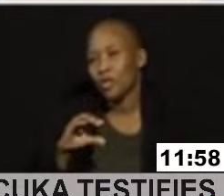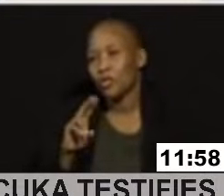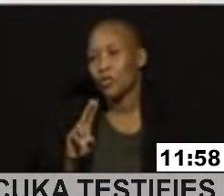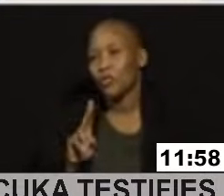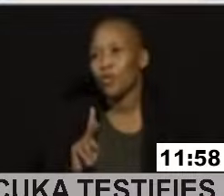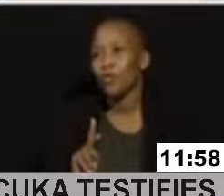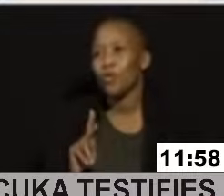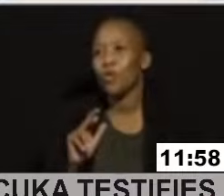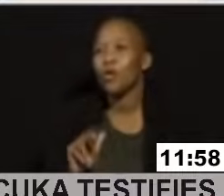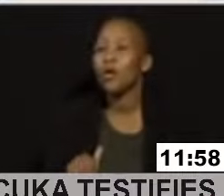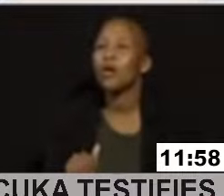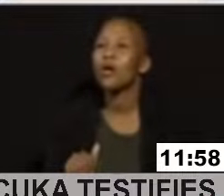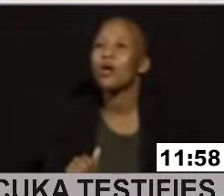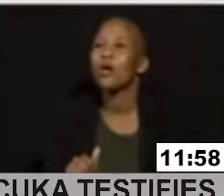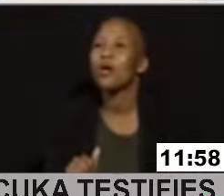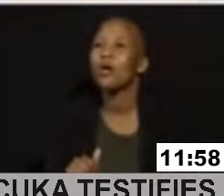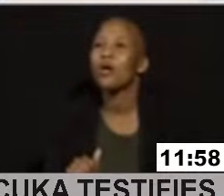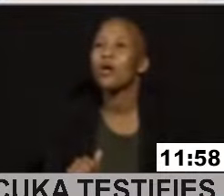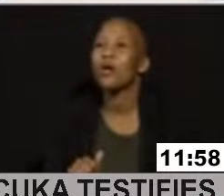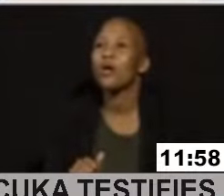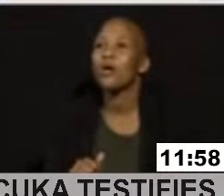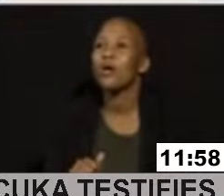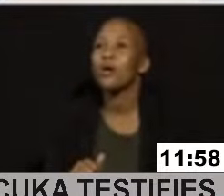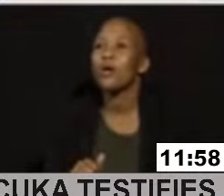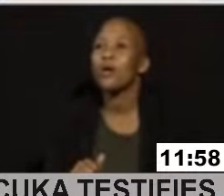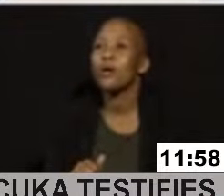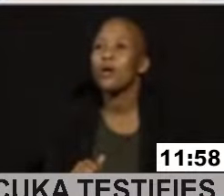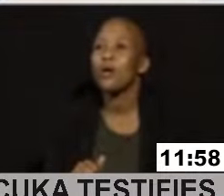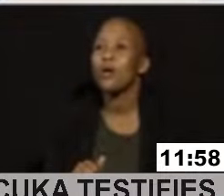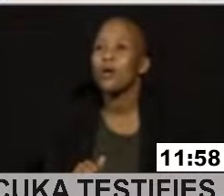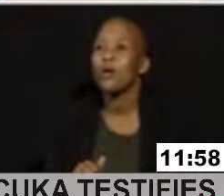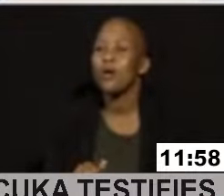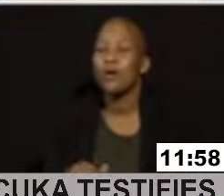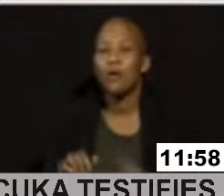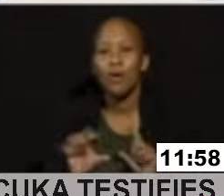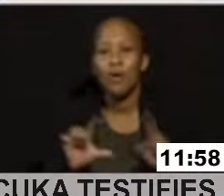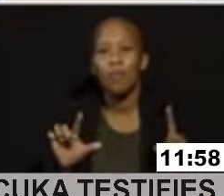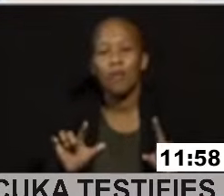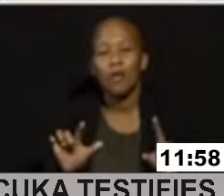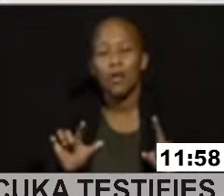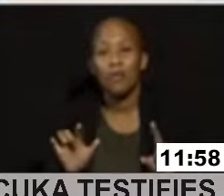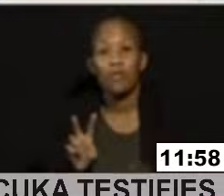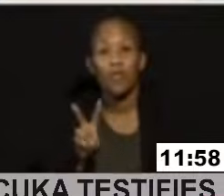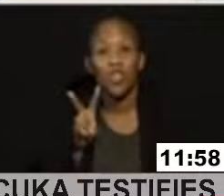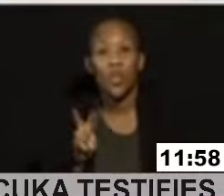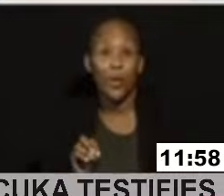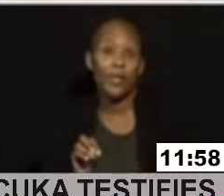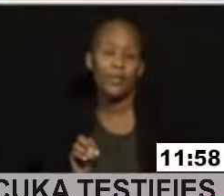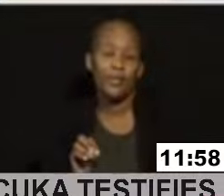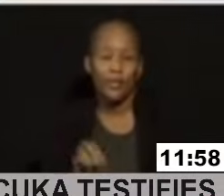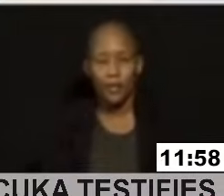can I take you to paragraph 20 of your affidavit?